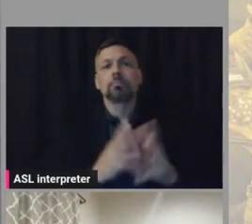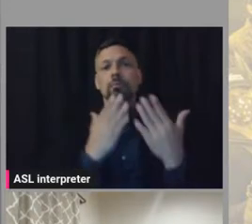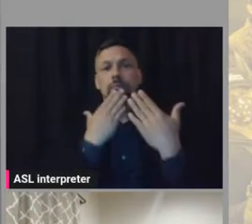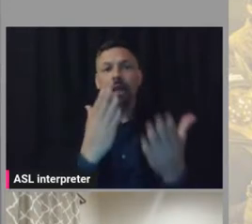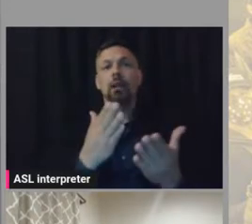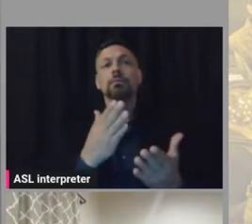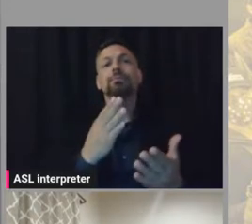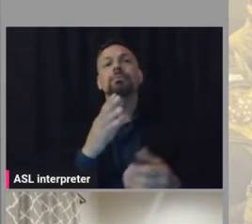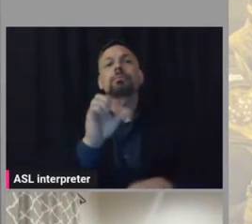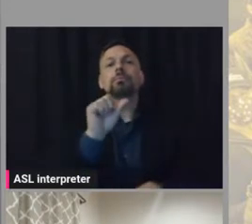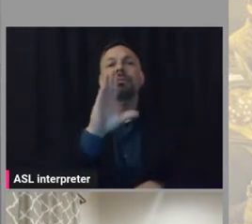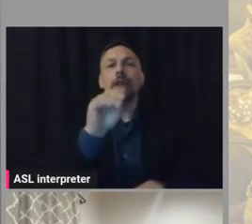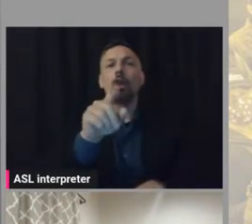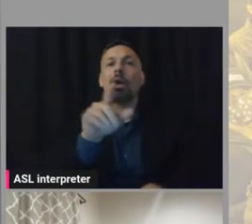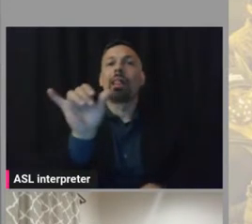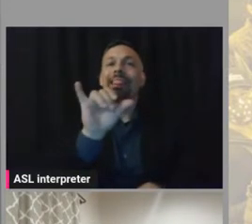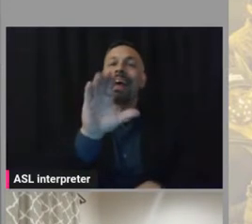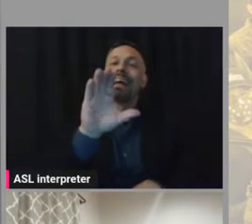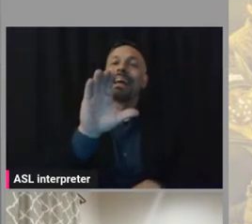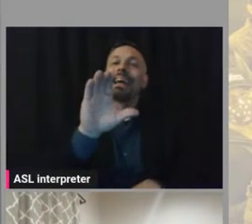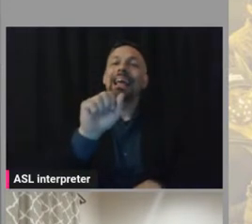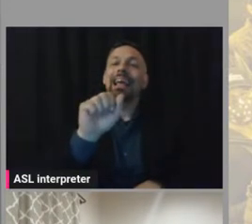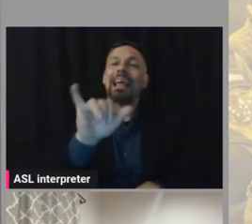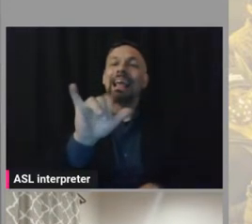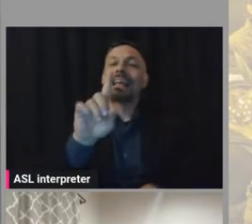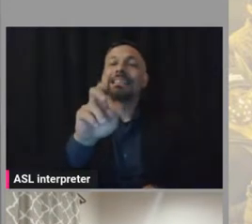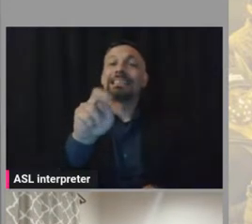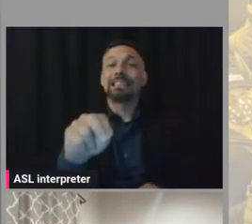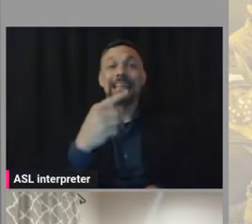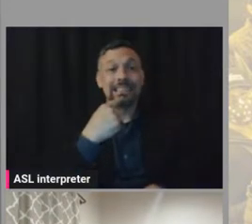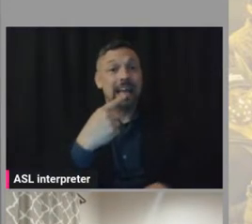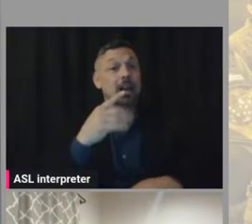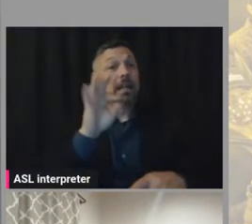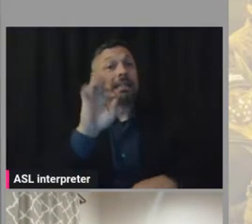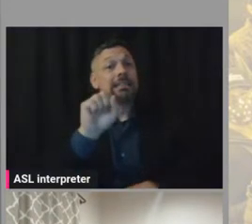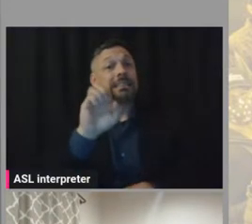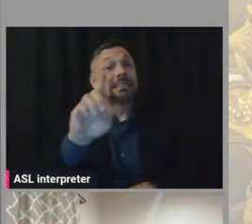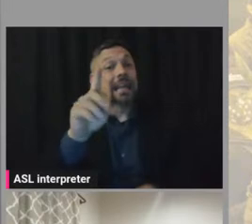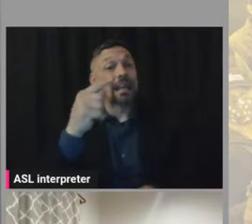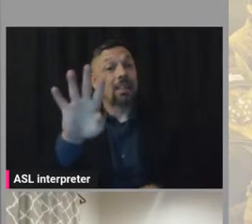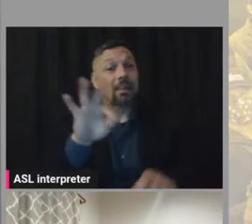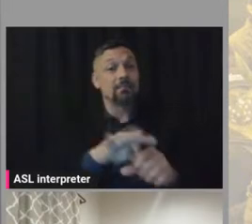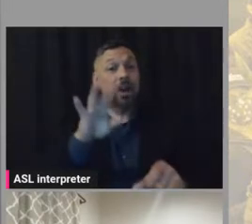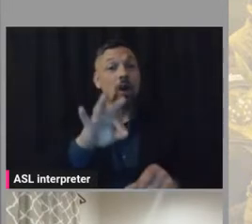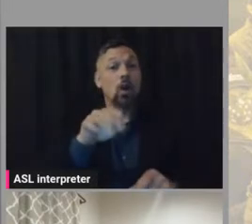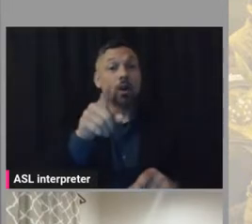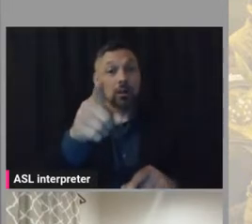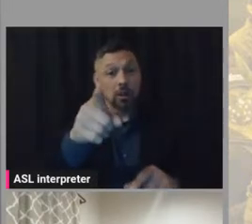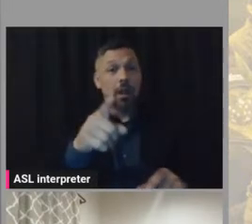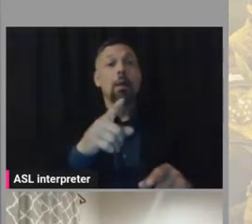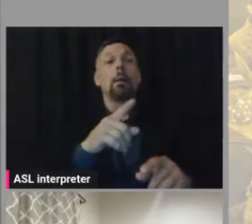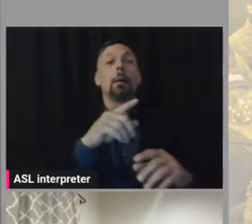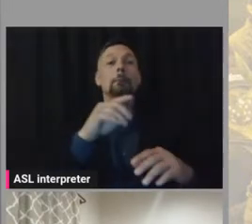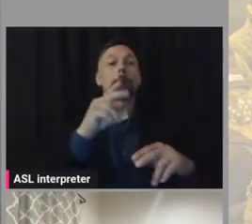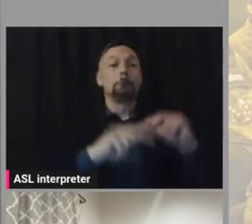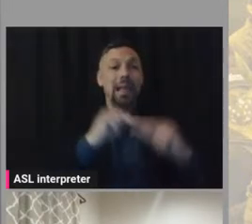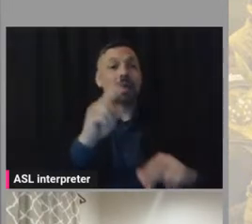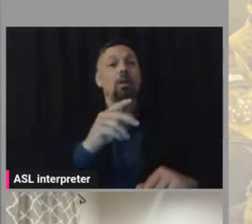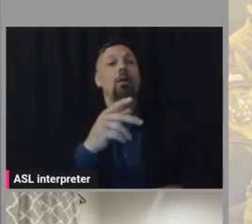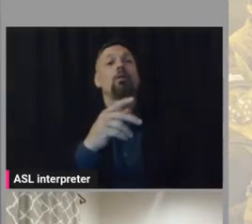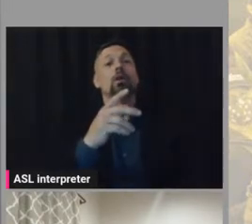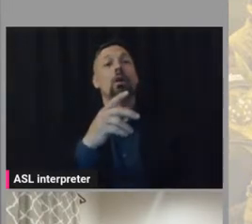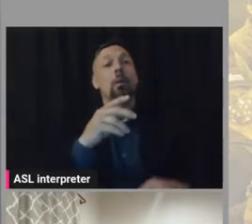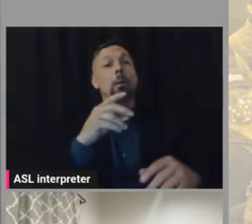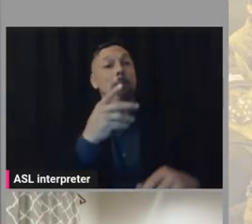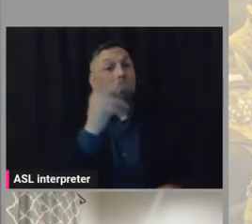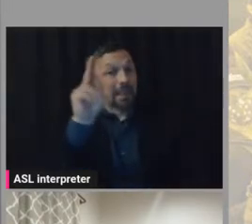So like Caden said, Seed the Vote's mission is to build grassroots political power in battleground states by electing progressive